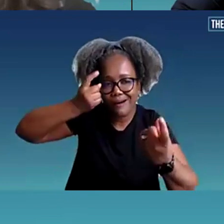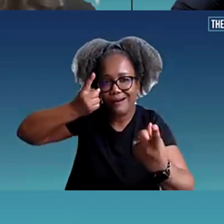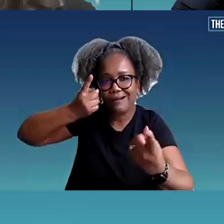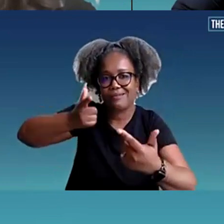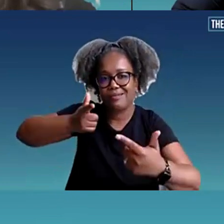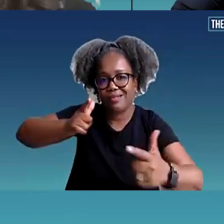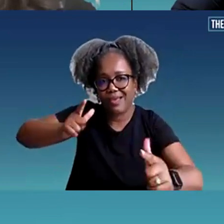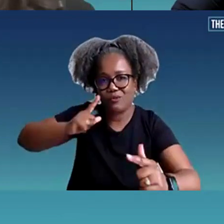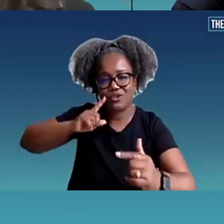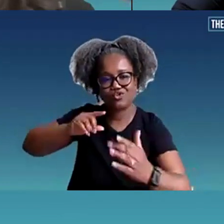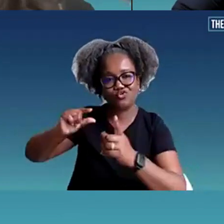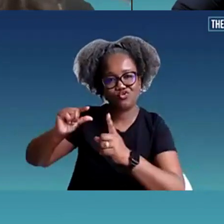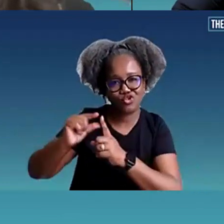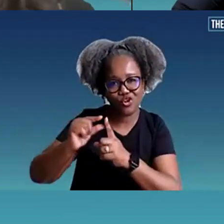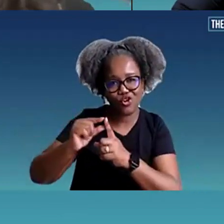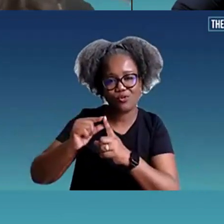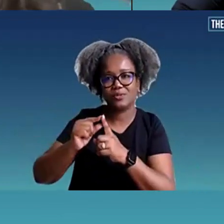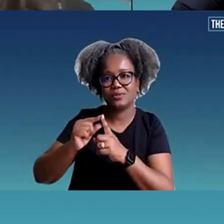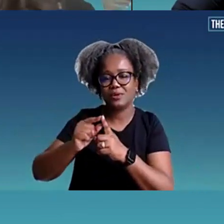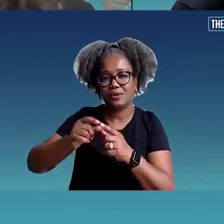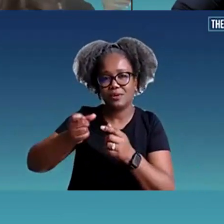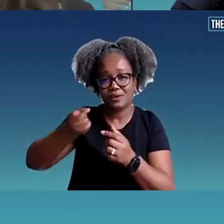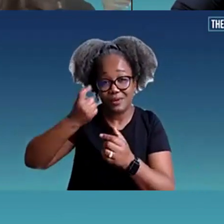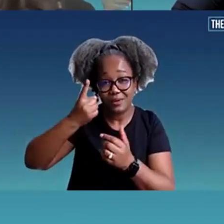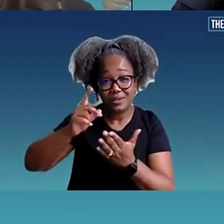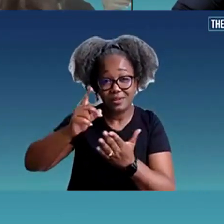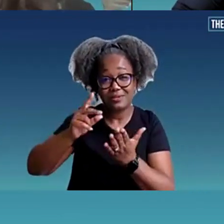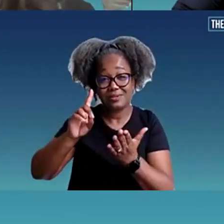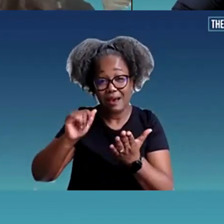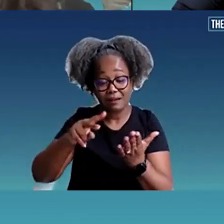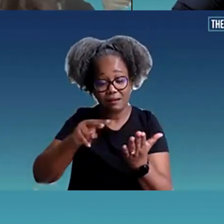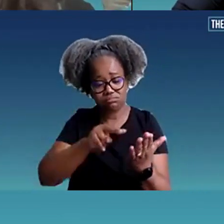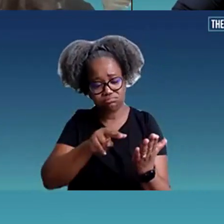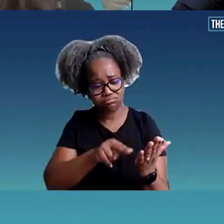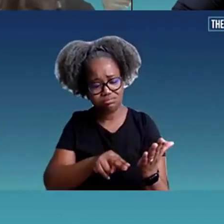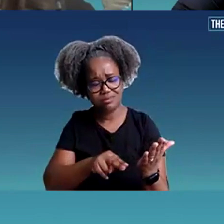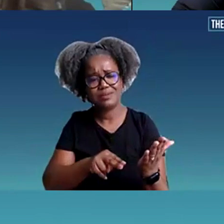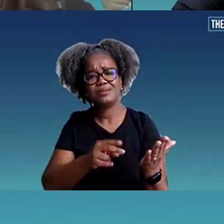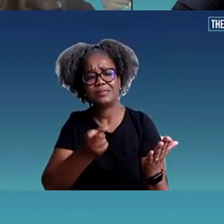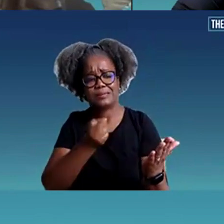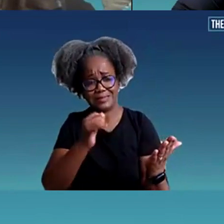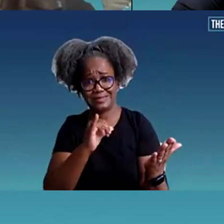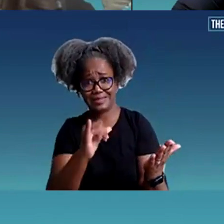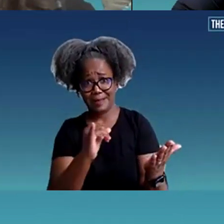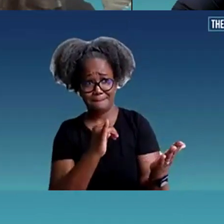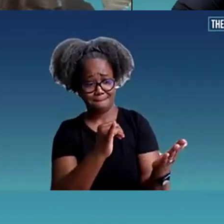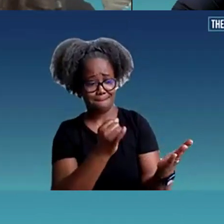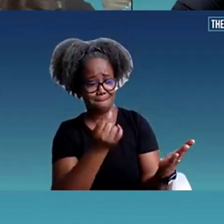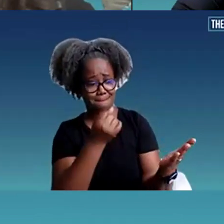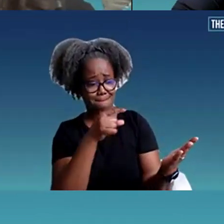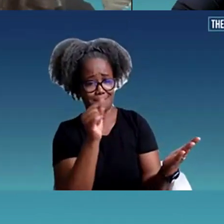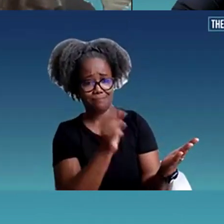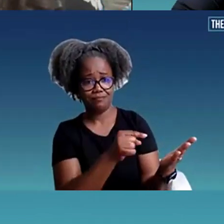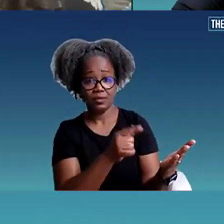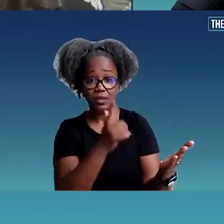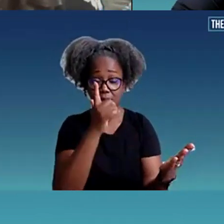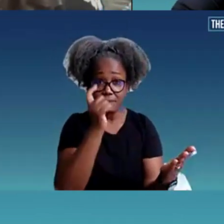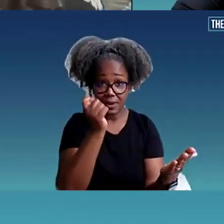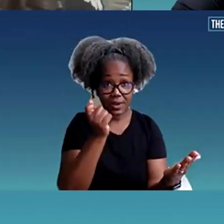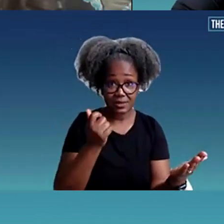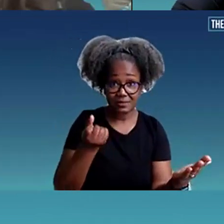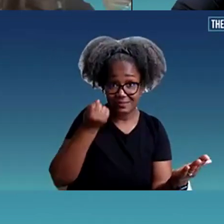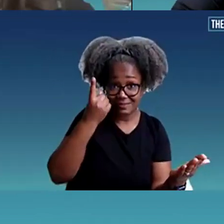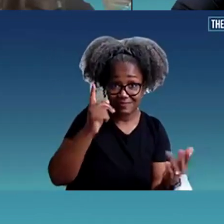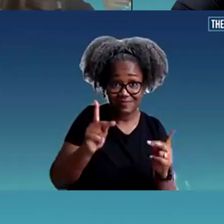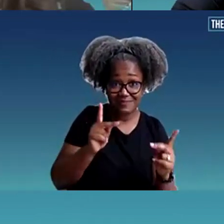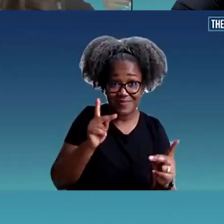folks that are in community that are going to work every day may not have the same level of discussion with a physician who is